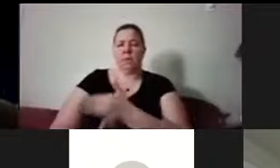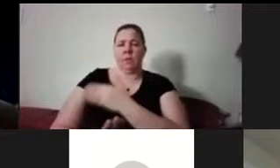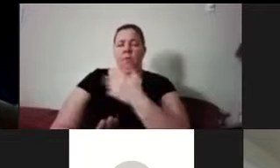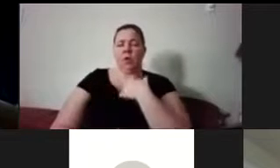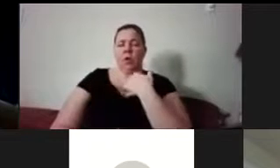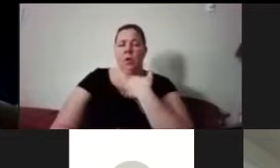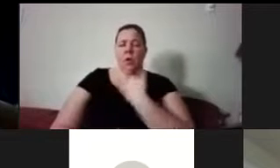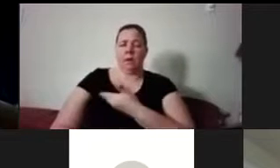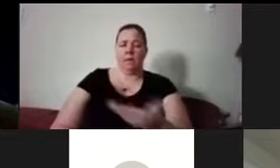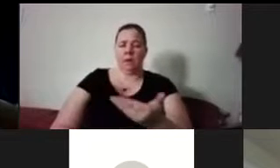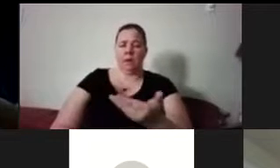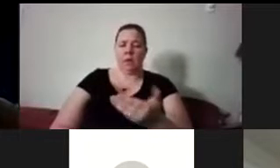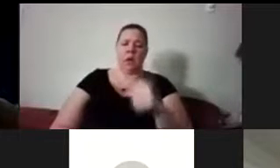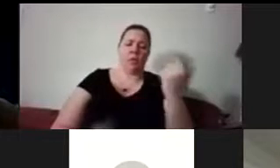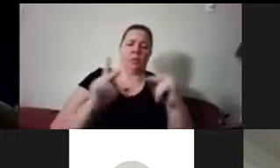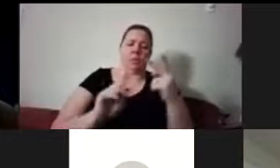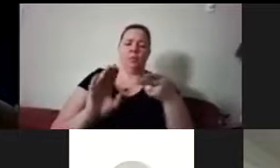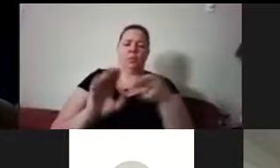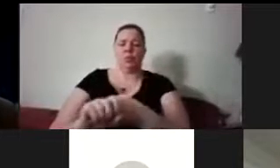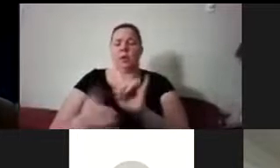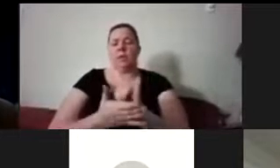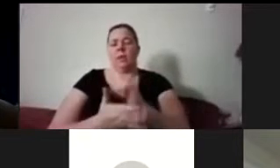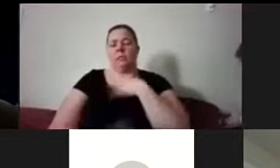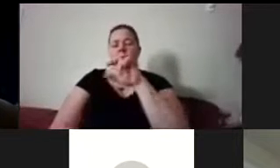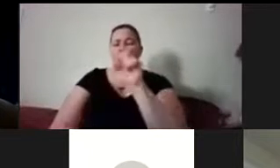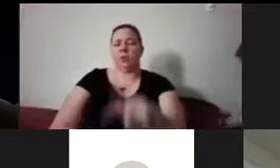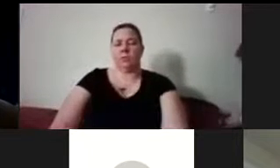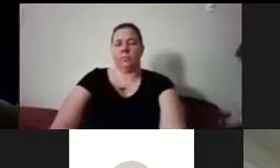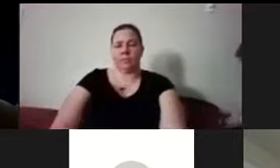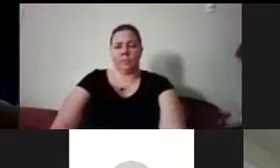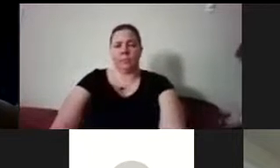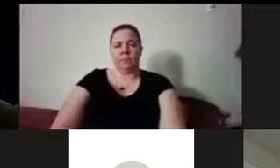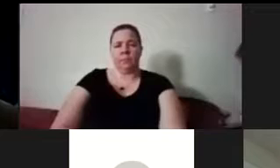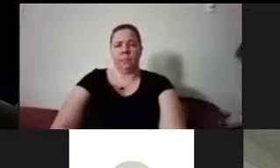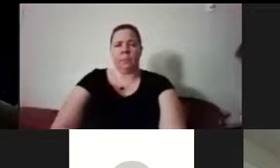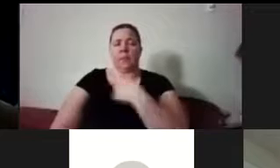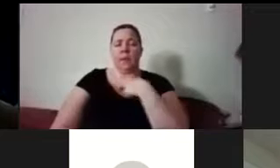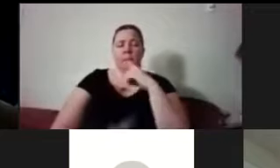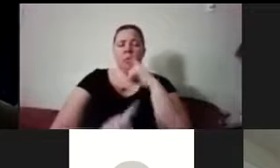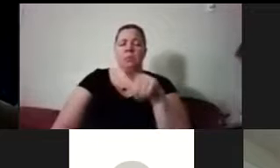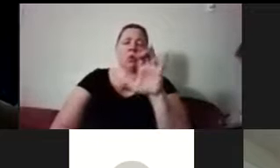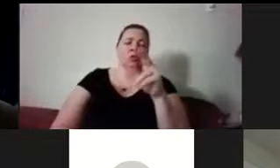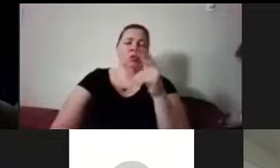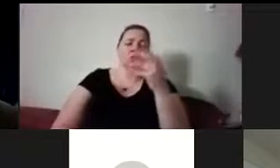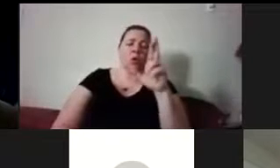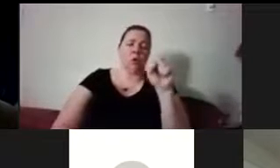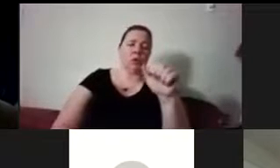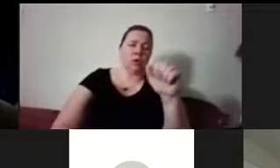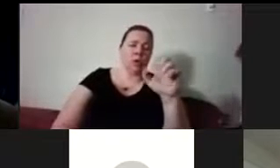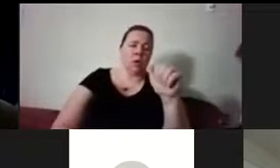probably invite others to join. So that's my question. Okay, so let me respond to that. Mr. Obasi,